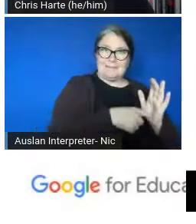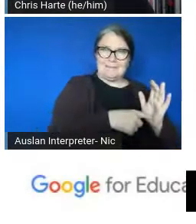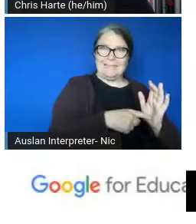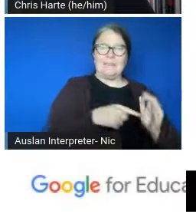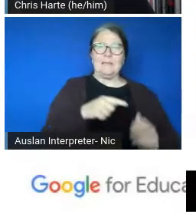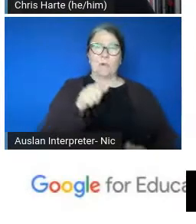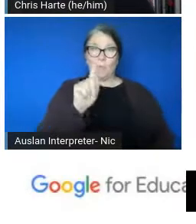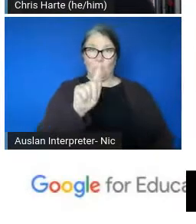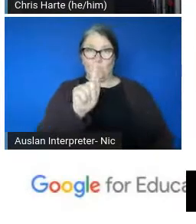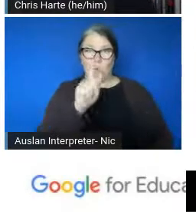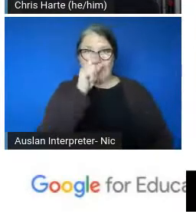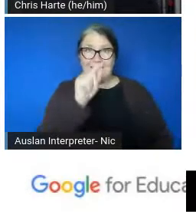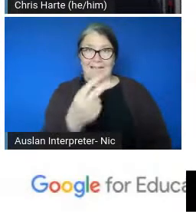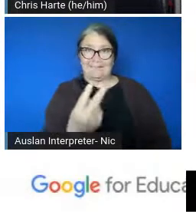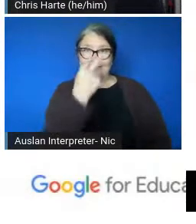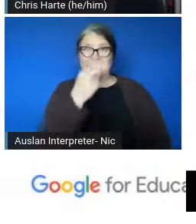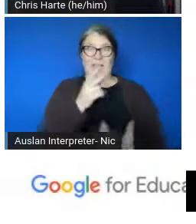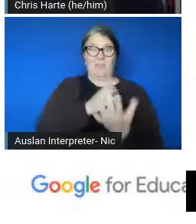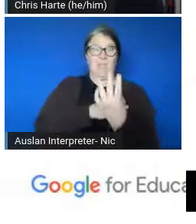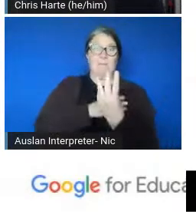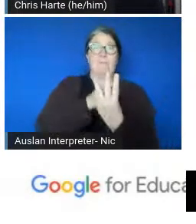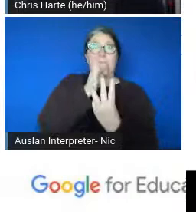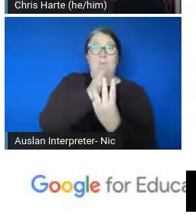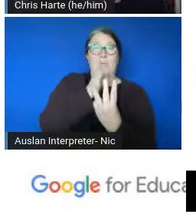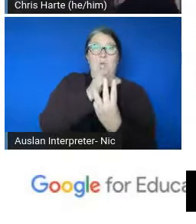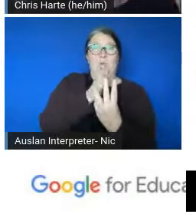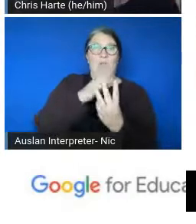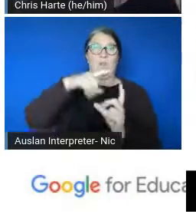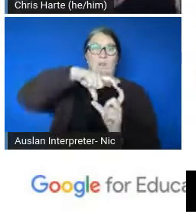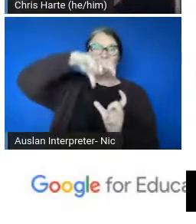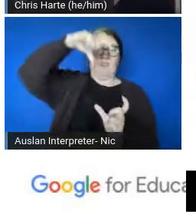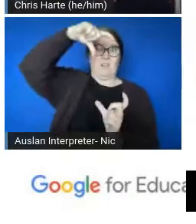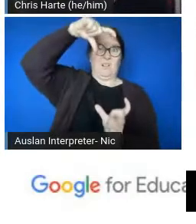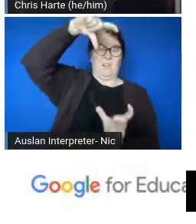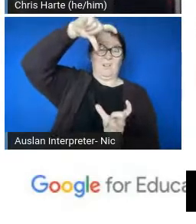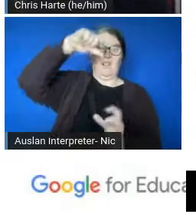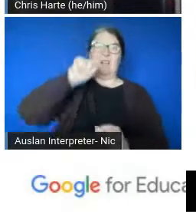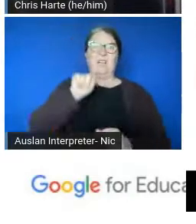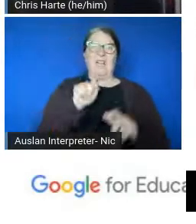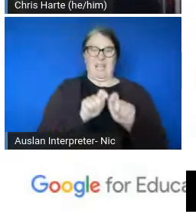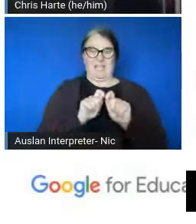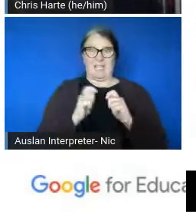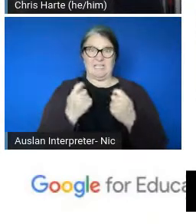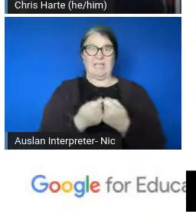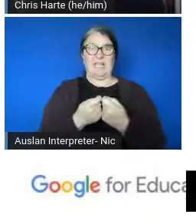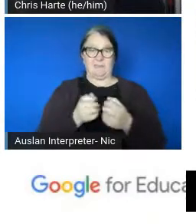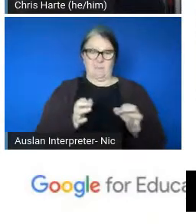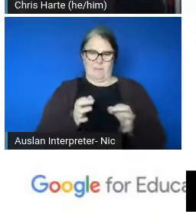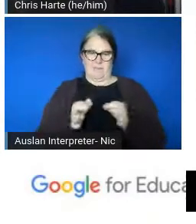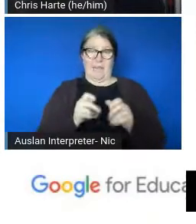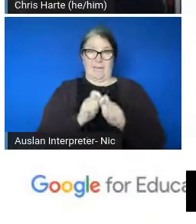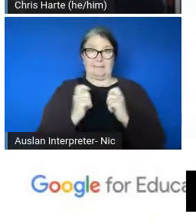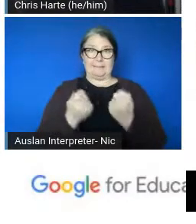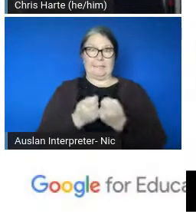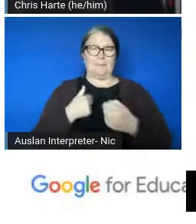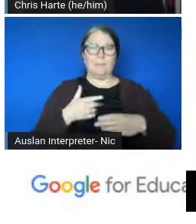especially on this middle one, I think it's super clear, is that the planning teams I was working with up